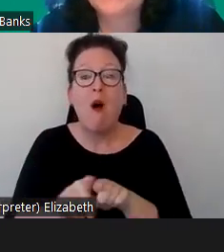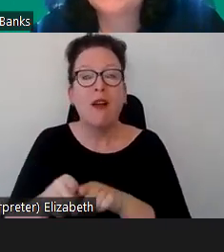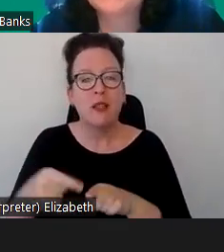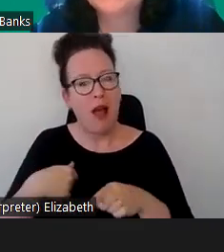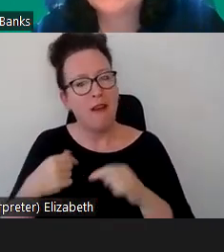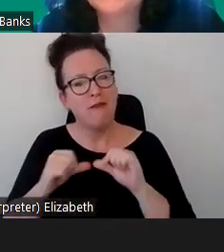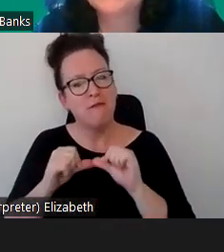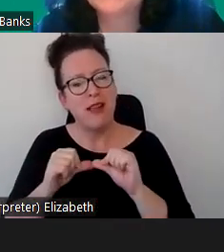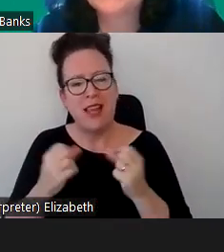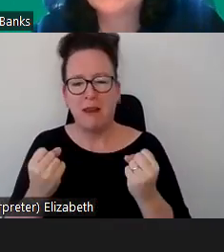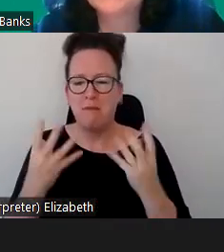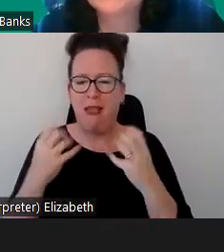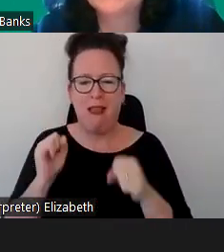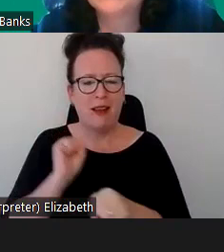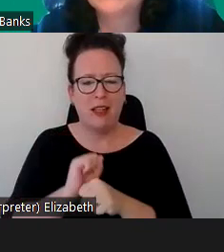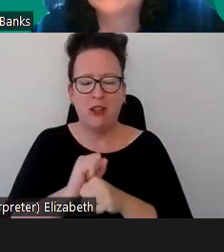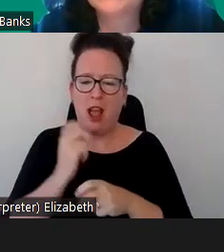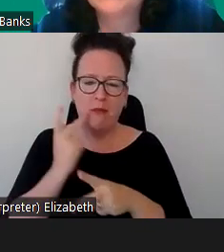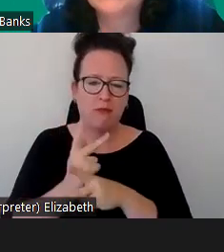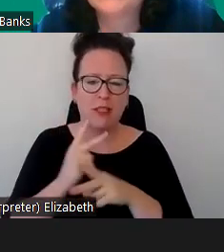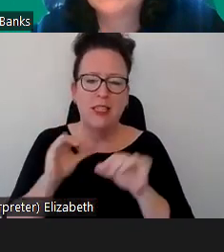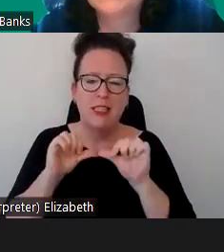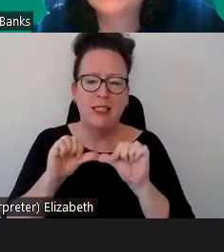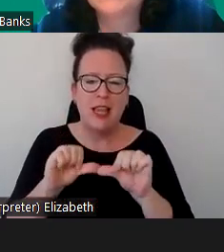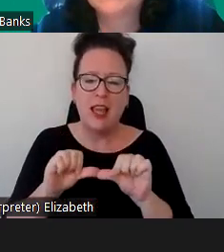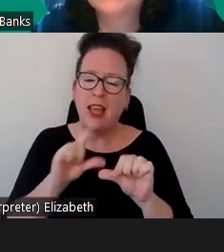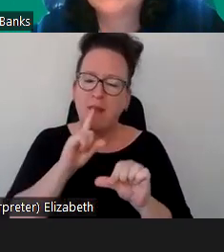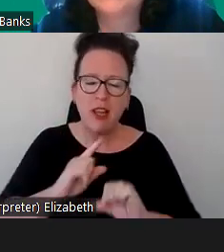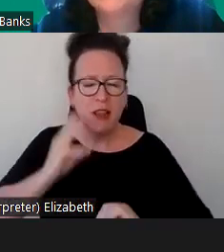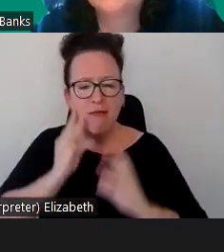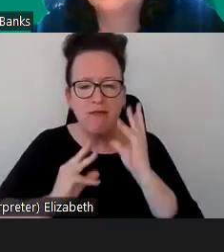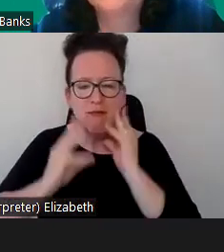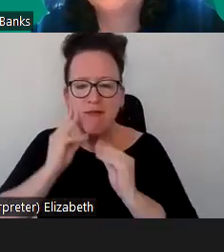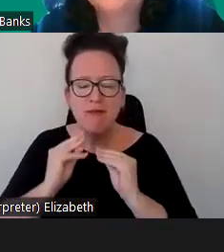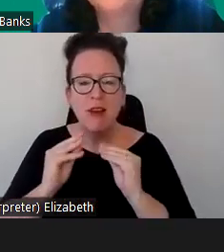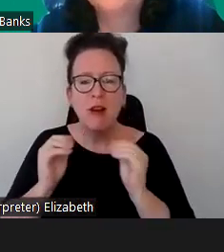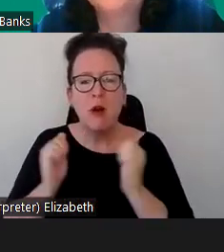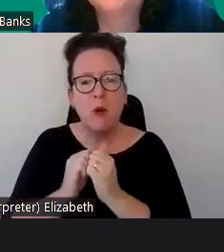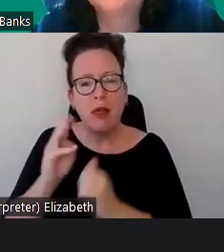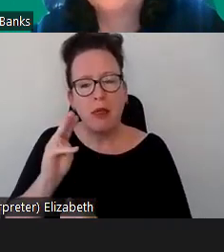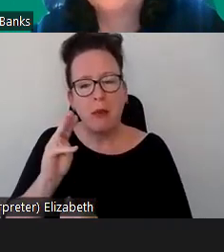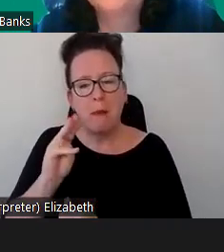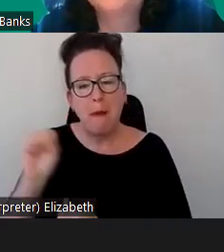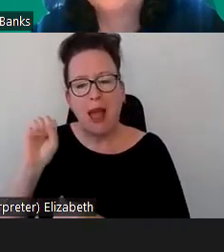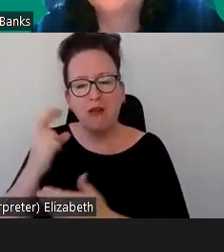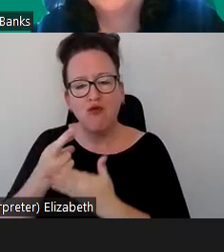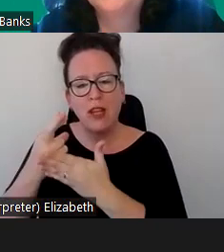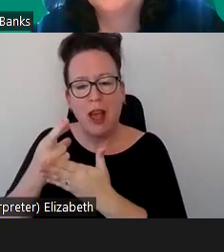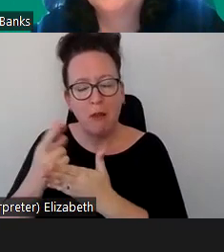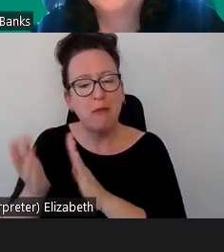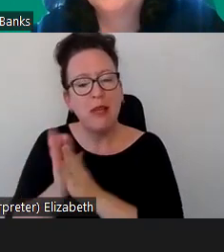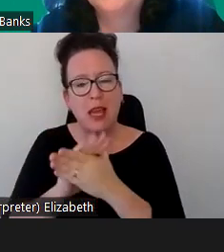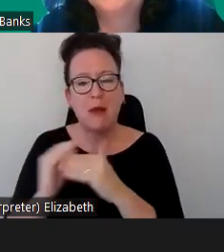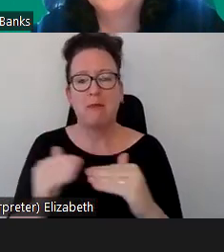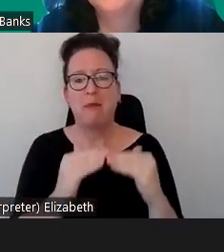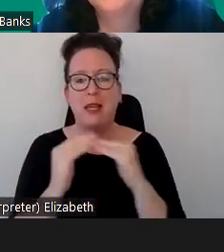maintained several jobs and gained a meaningful career with Mass Rehab as a peer mentor. So I think